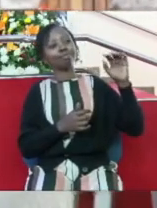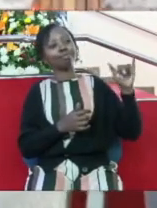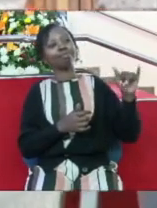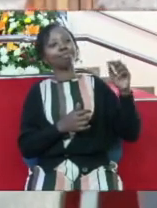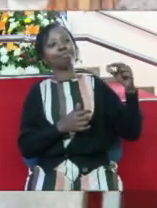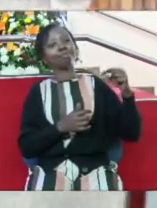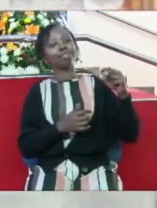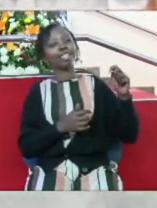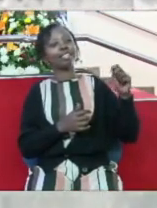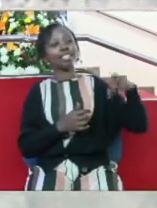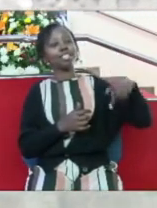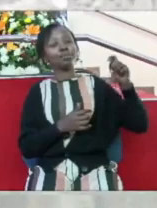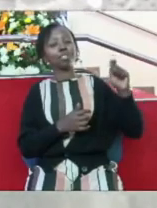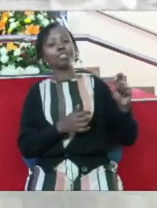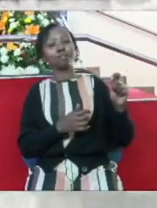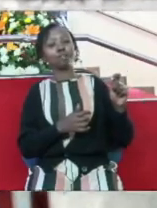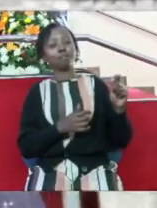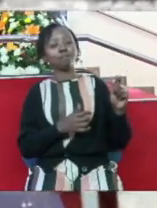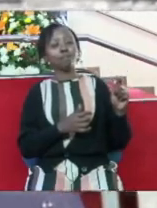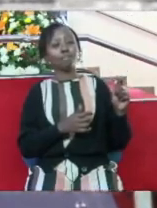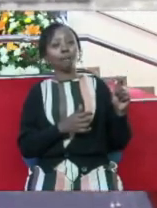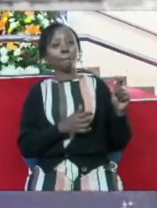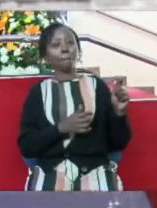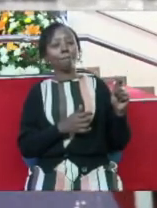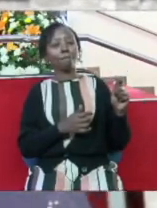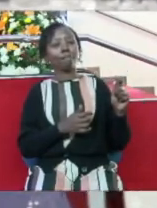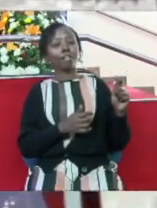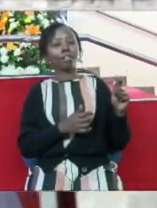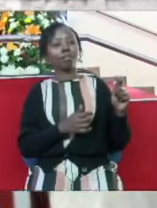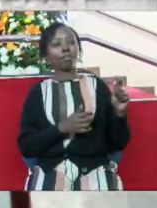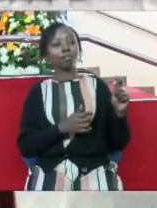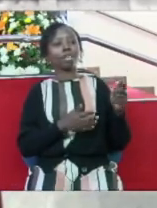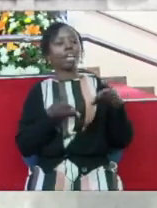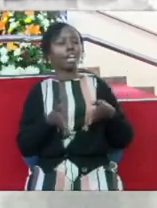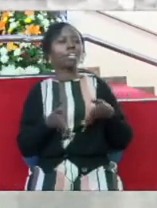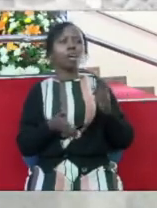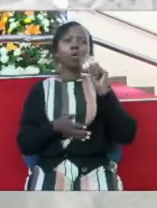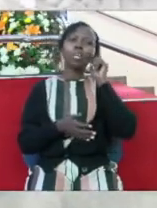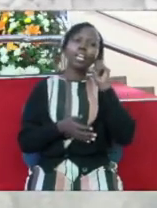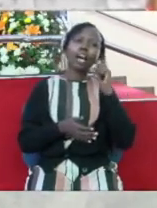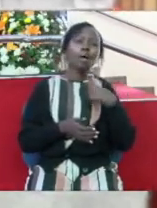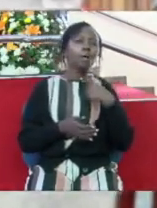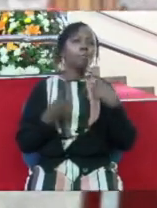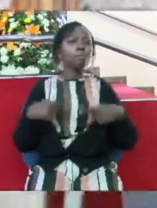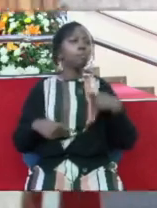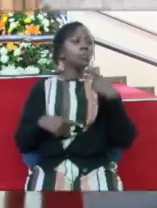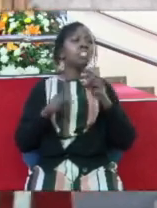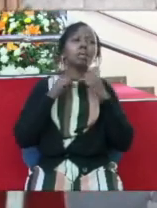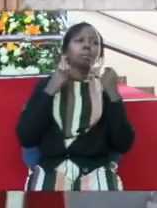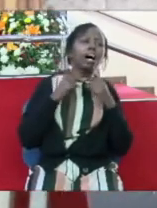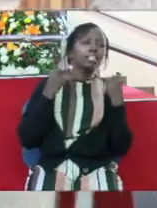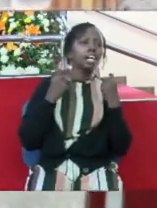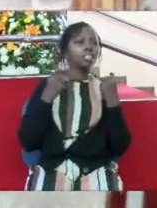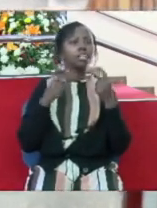dispensation nyakati hizi that we started hearing of self-proclaimed pastors. Unasikia tu mtu anaanza kujiita yeye ni In the olden days someone